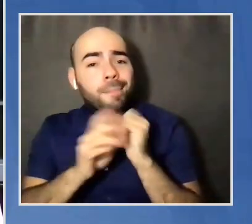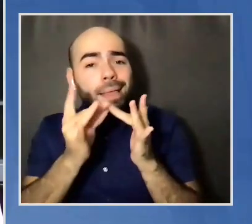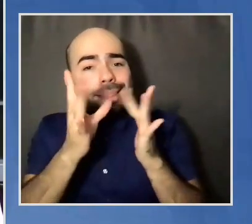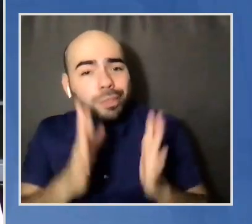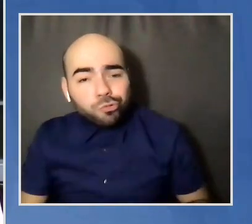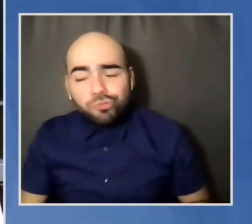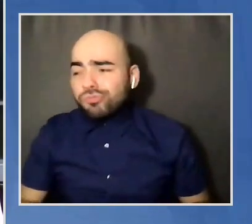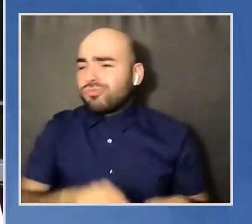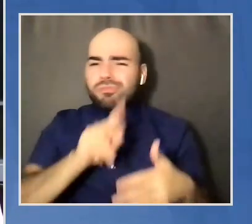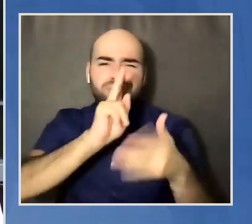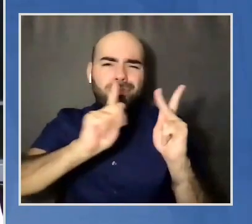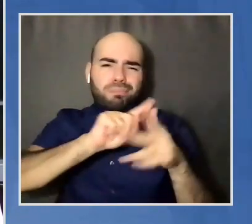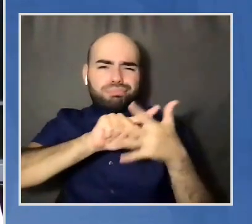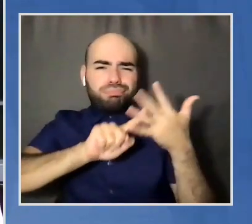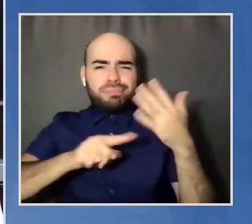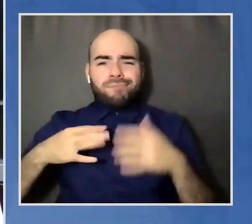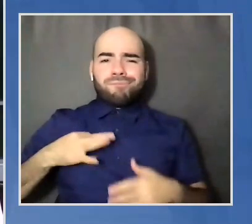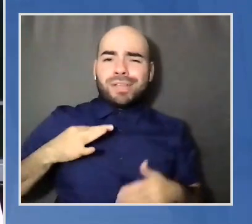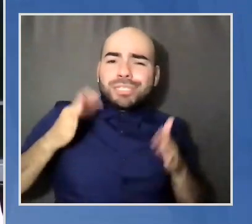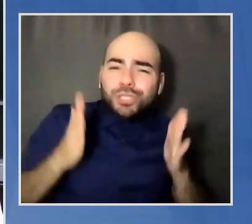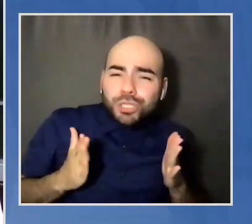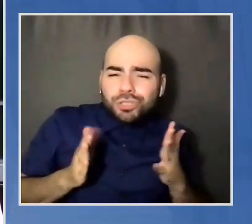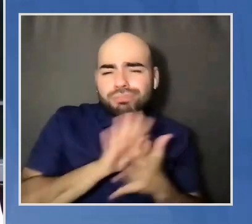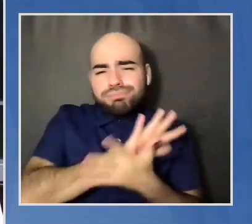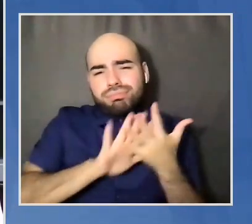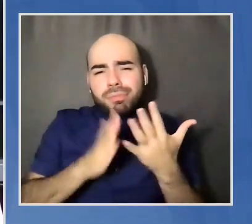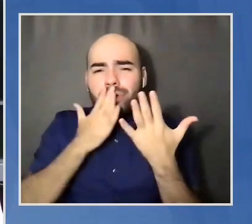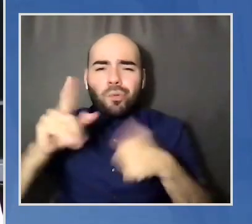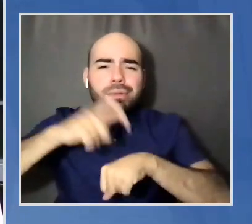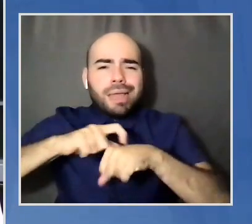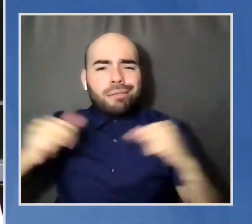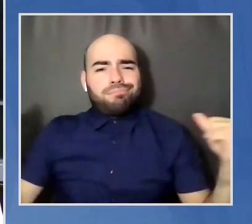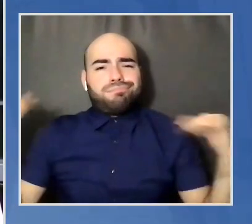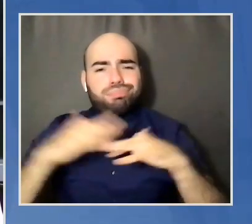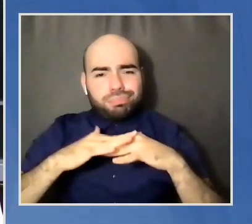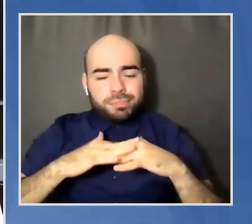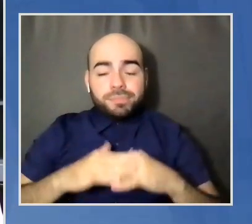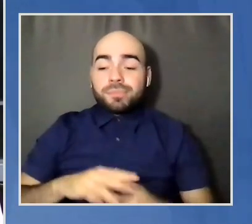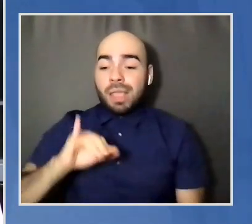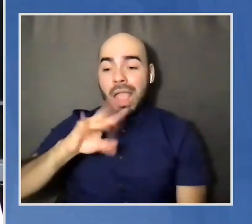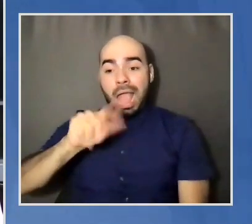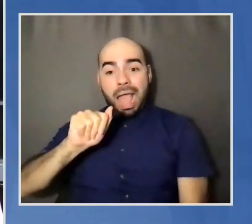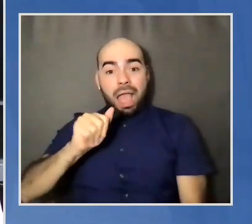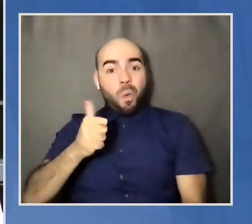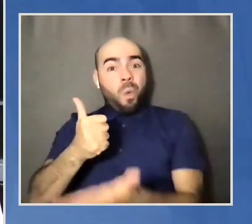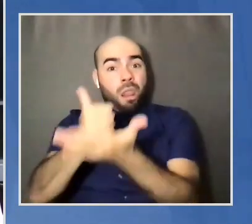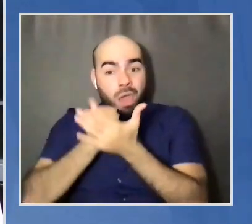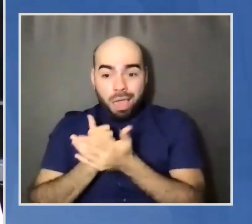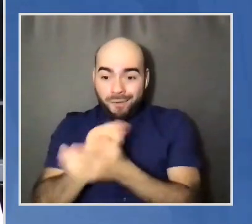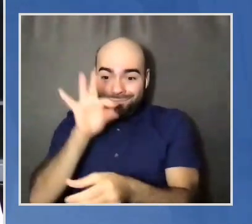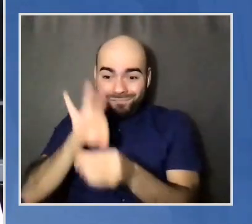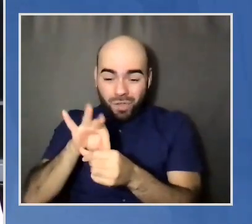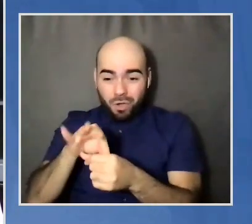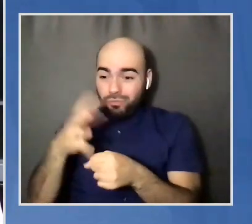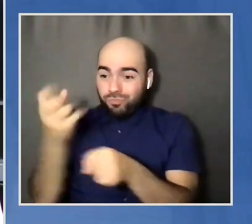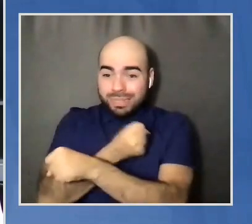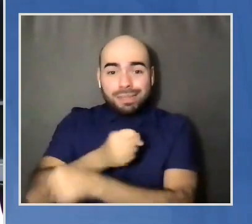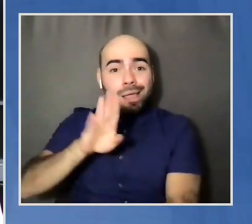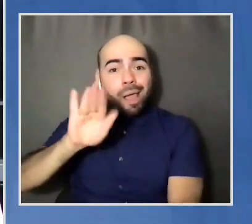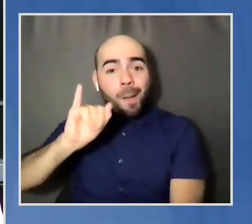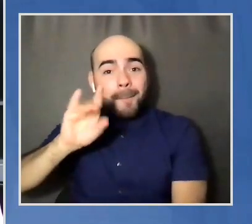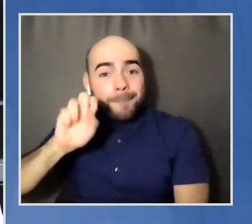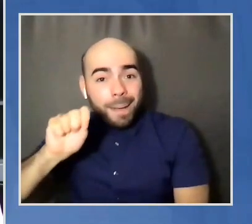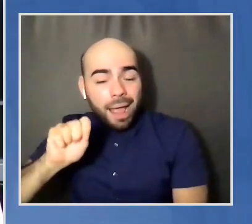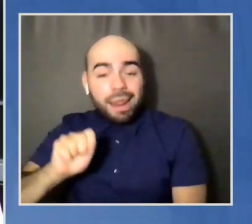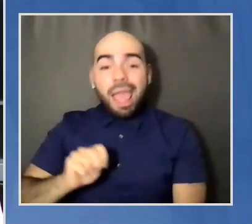your day to come see us. I can't wait for Iowa to elect Joe Biden as the next president of the United States